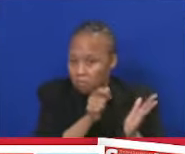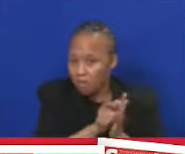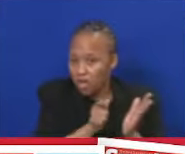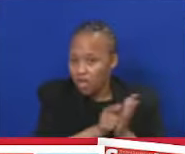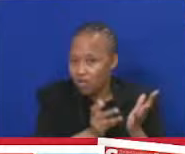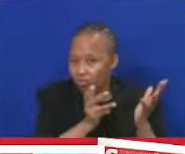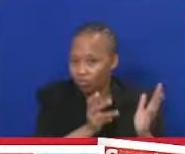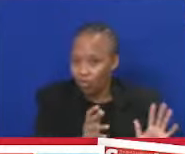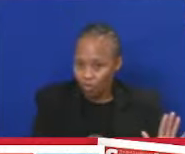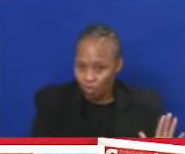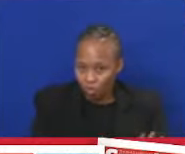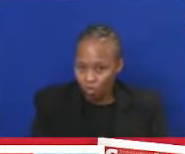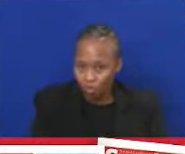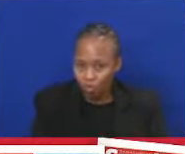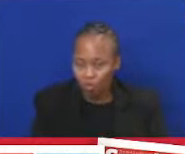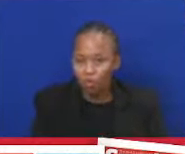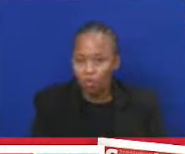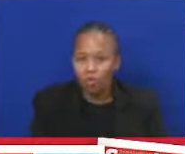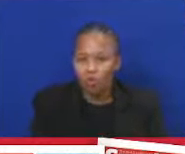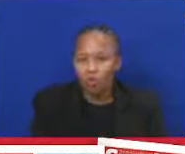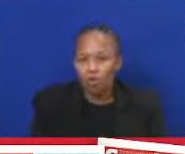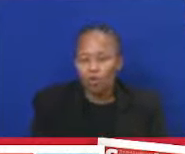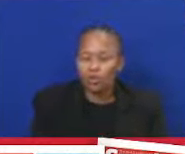know who Mr. Bushoha was.